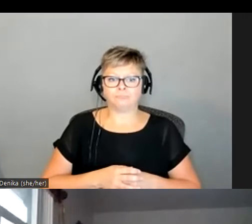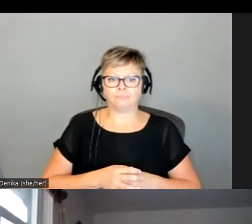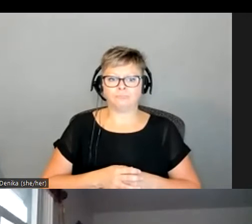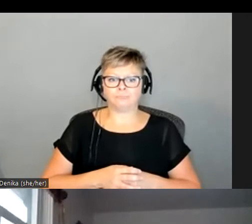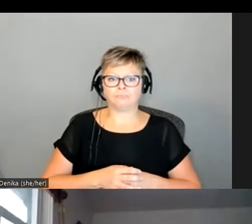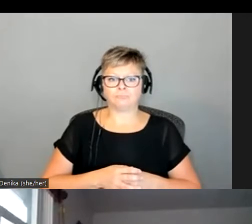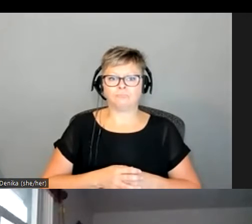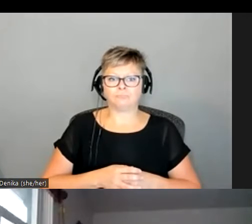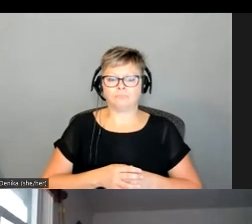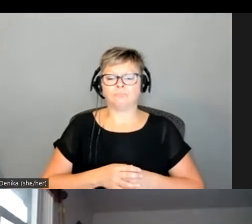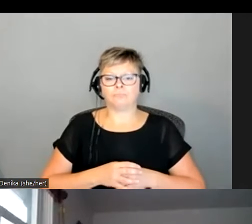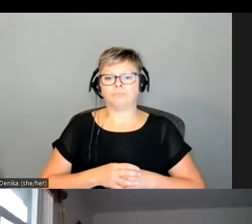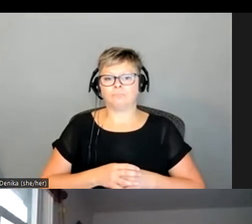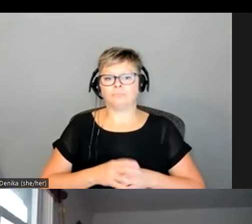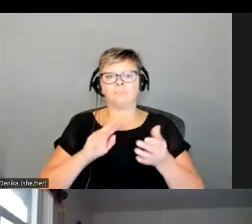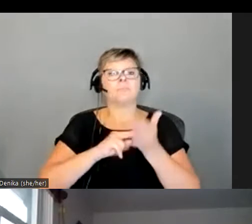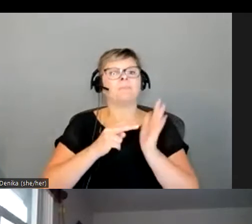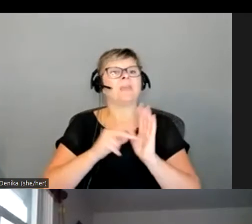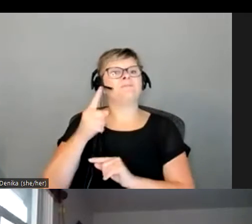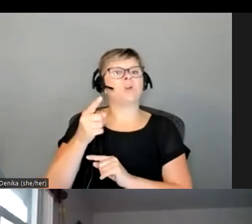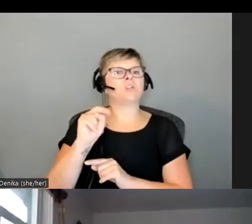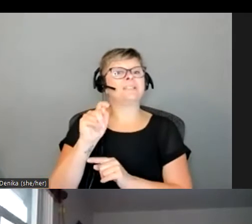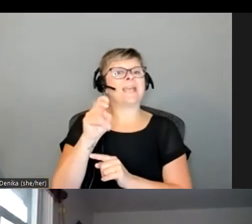what First Nations do not have.